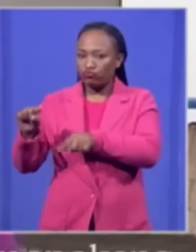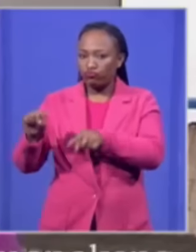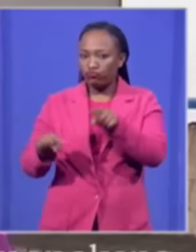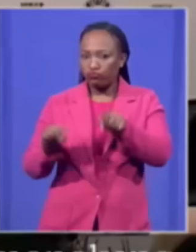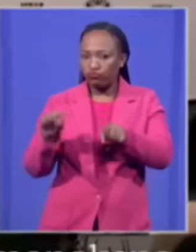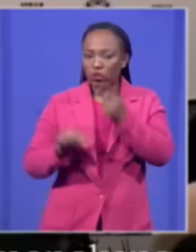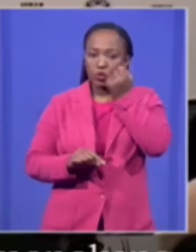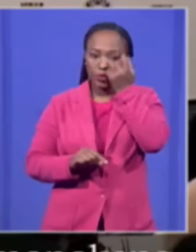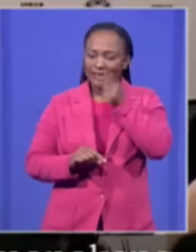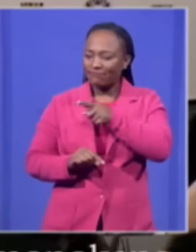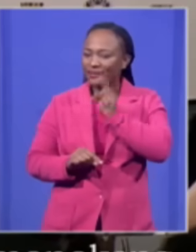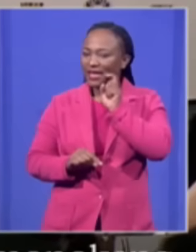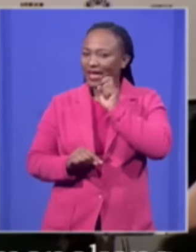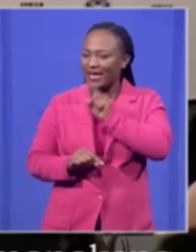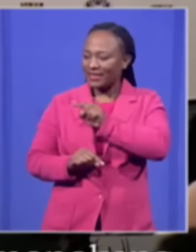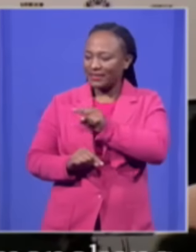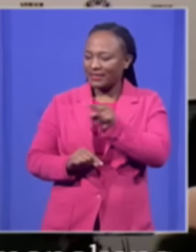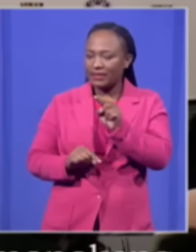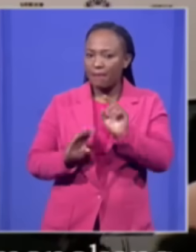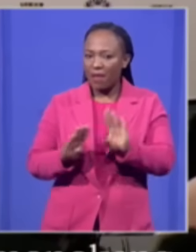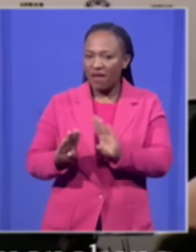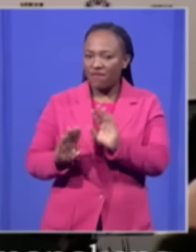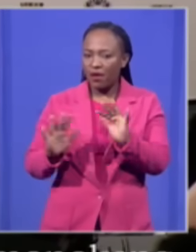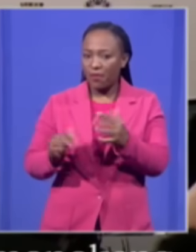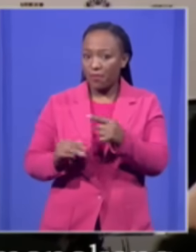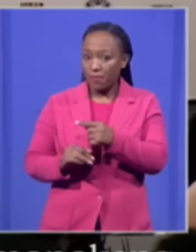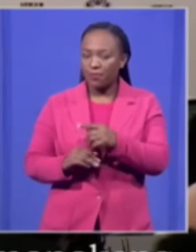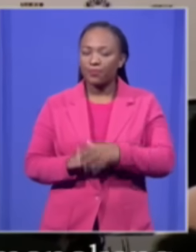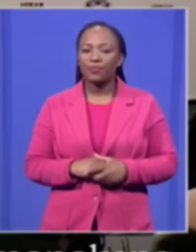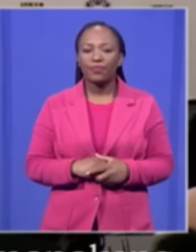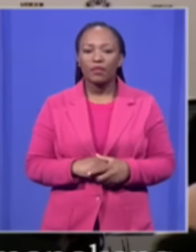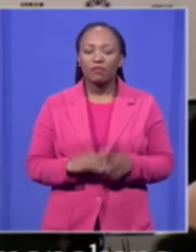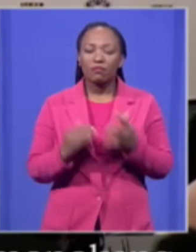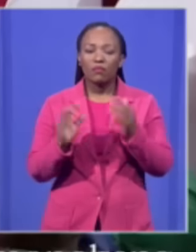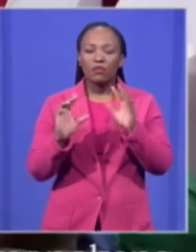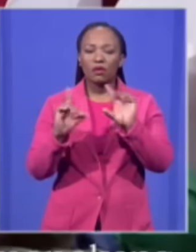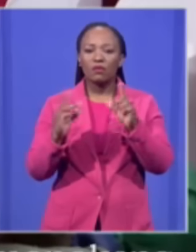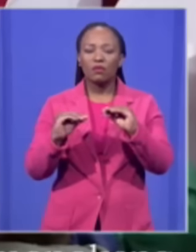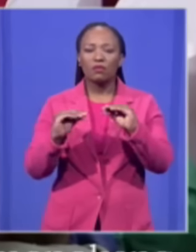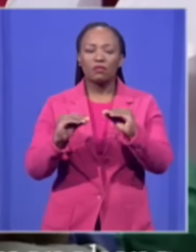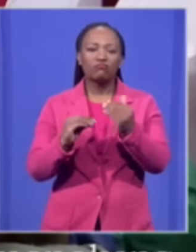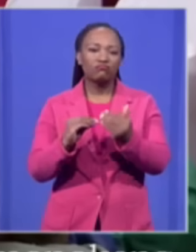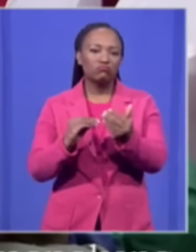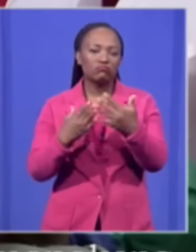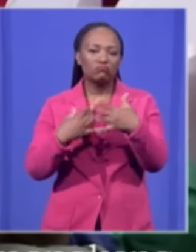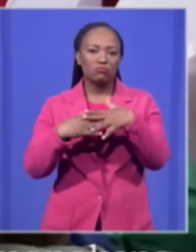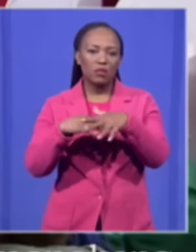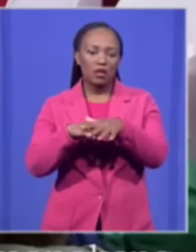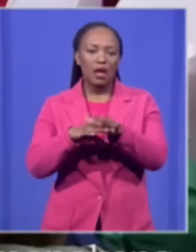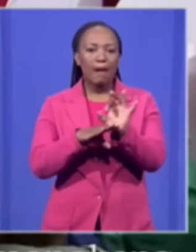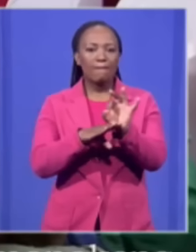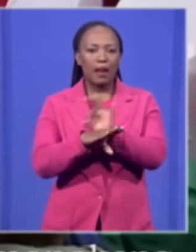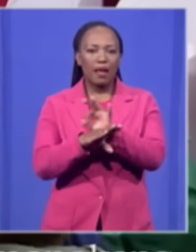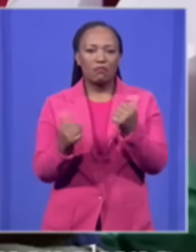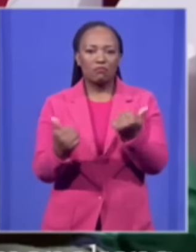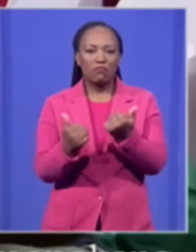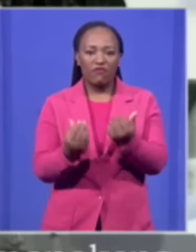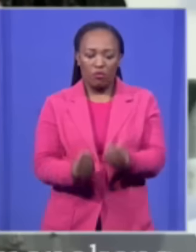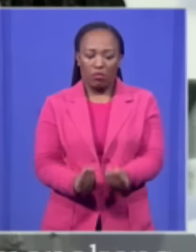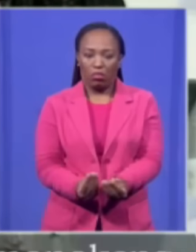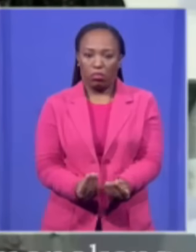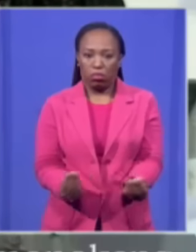of kids. Lefapha la Thuto Provinceng le re maano a se a kentswe tshebetsong ho phahamisa boemo ba thuto ya bana ba